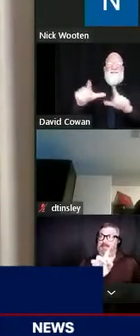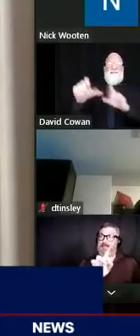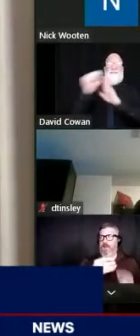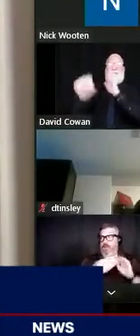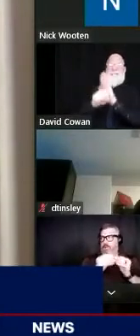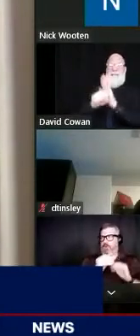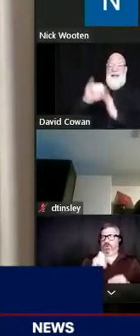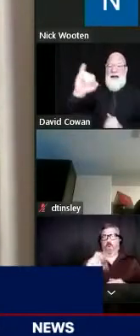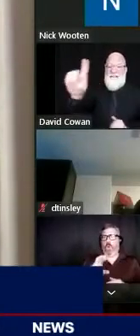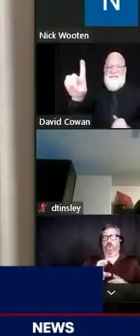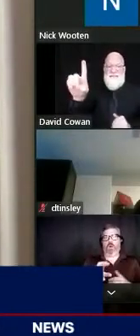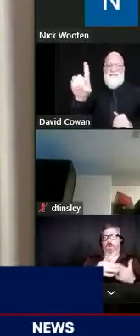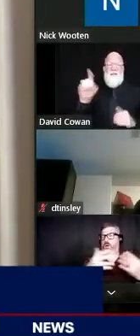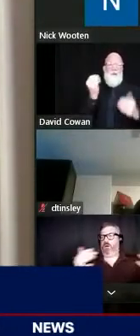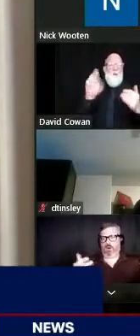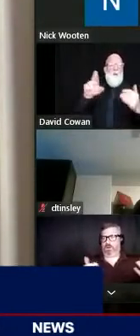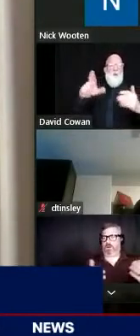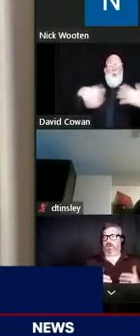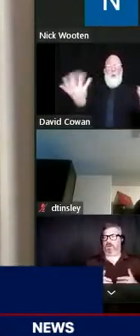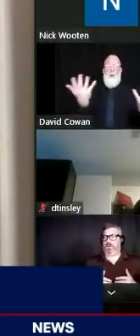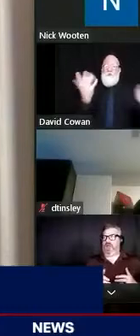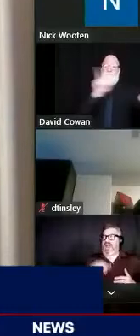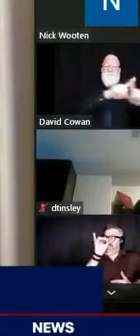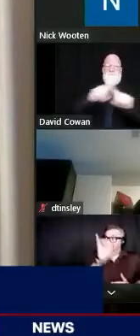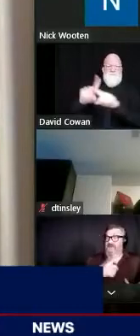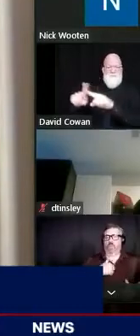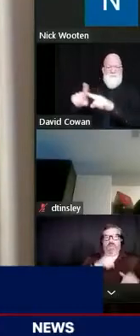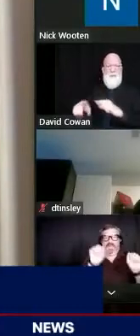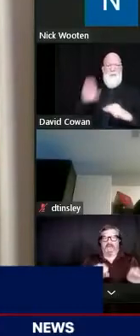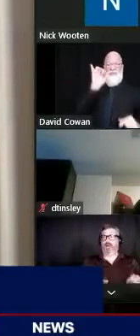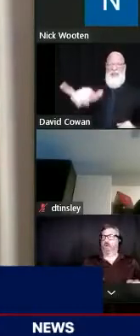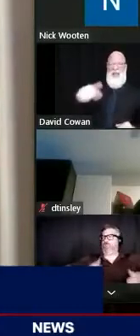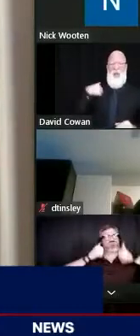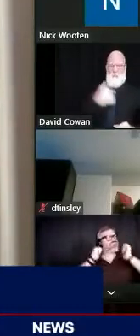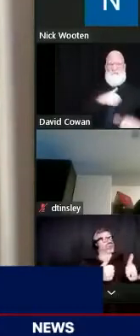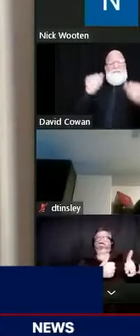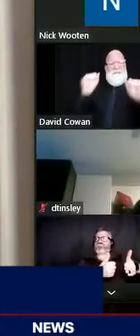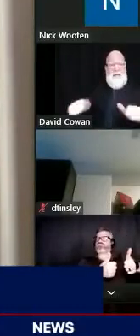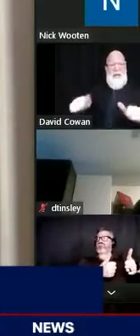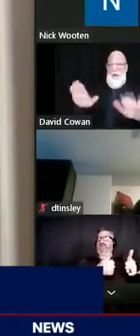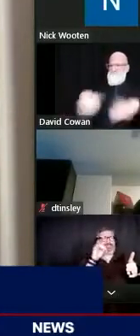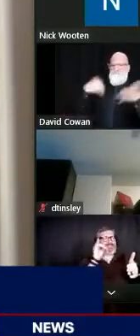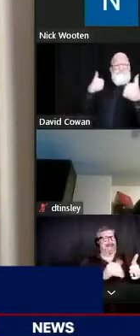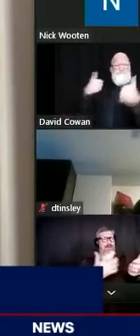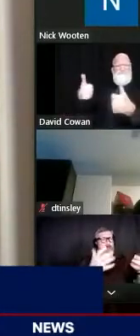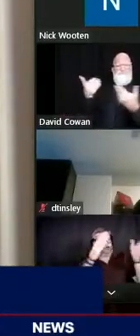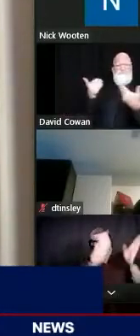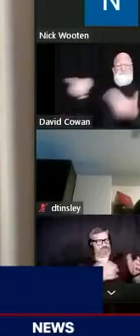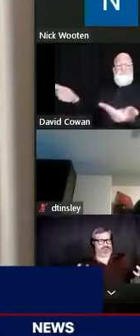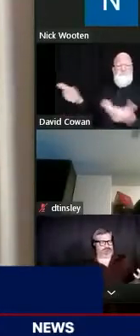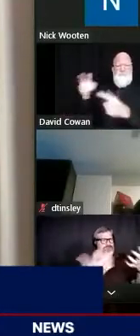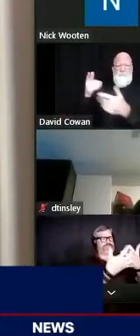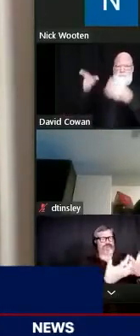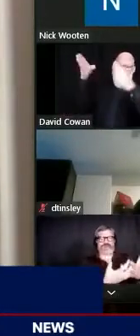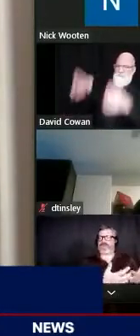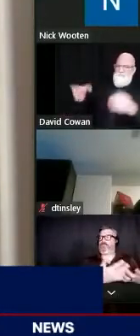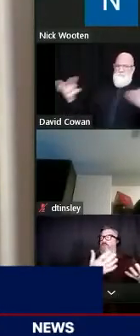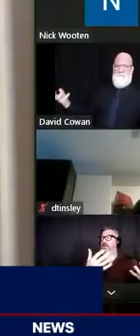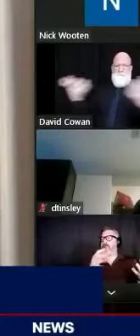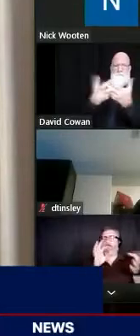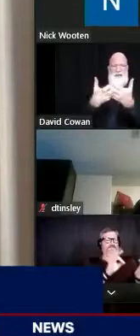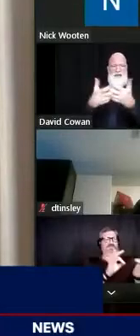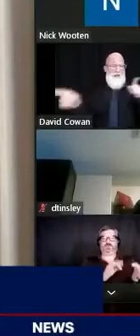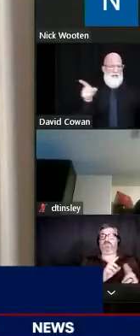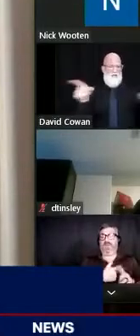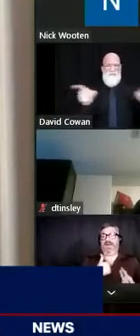law those are the kind of things that you can say yes for certain this is the person that takes away this subjectivity and I'm reminded for anybody